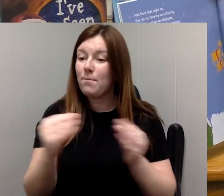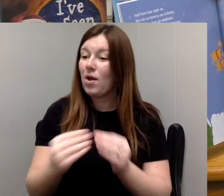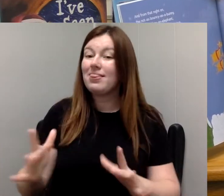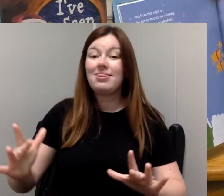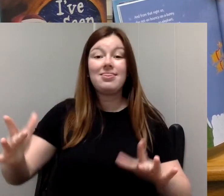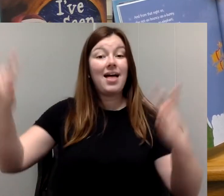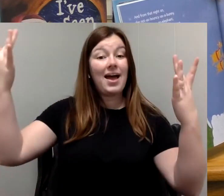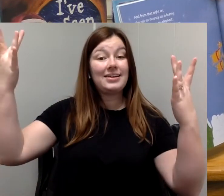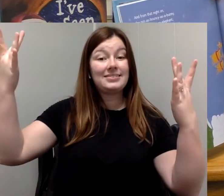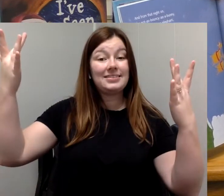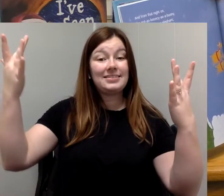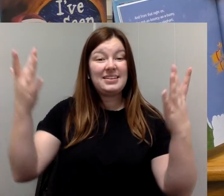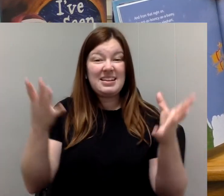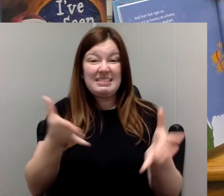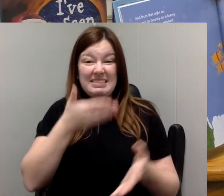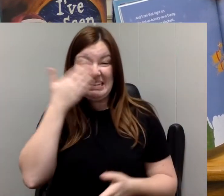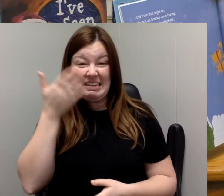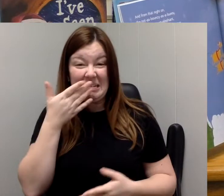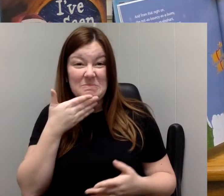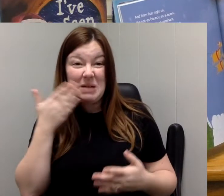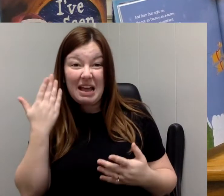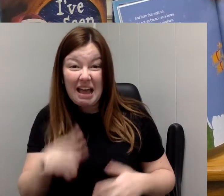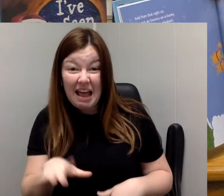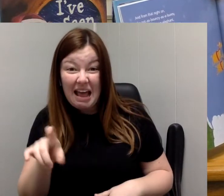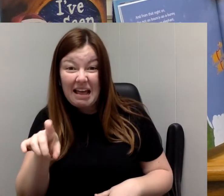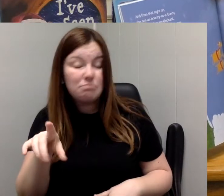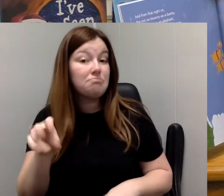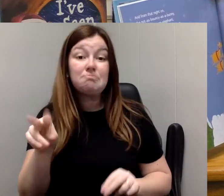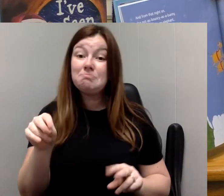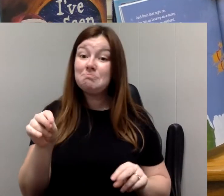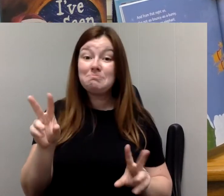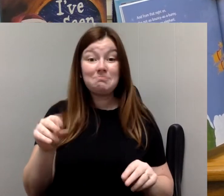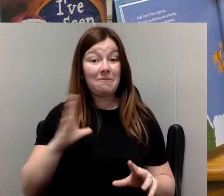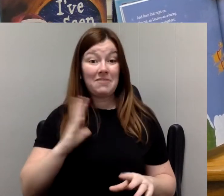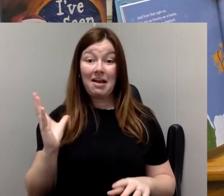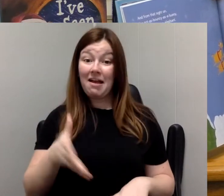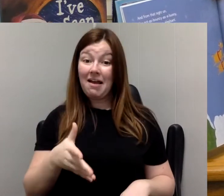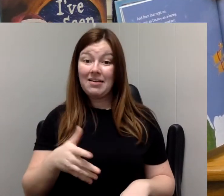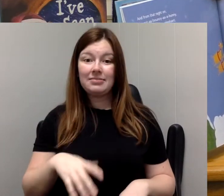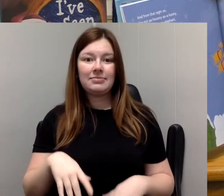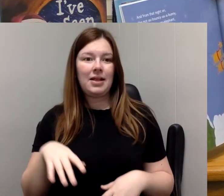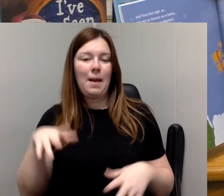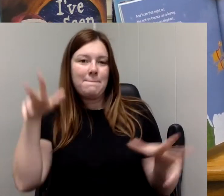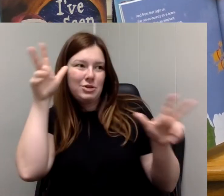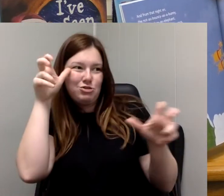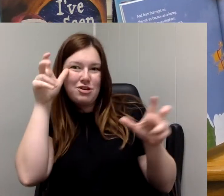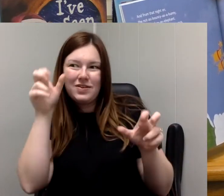and not at all sticky, not mischievous or distracted.